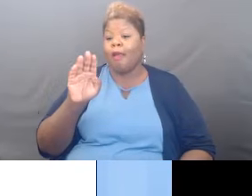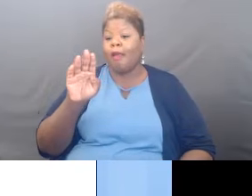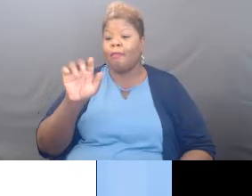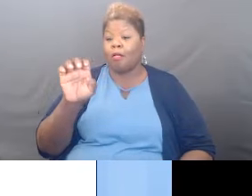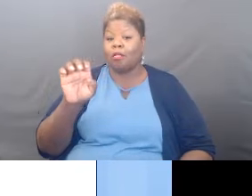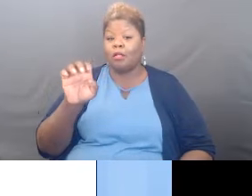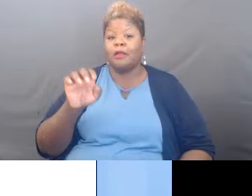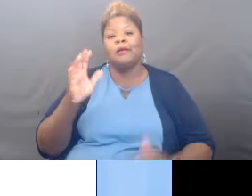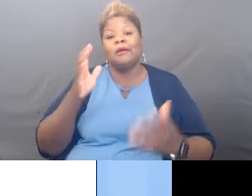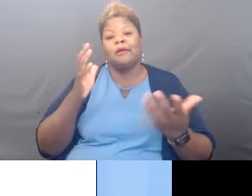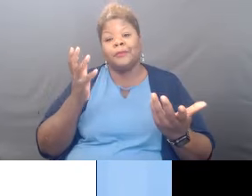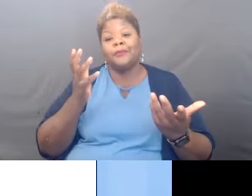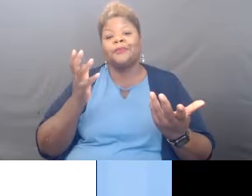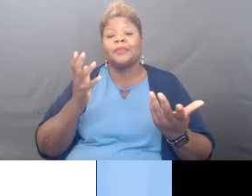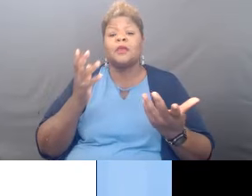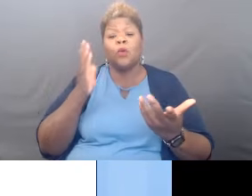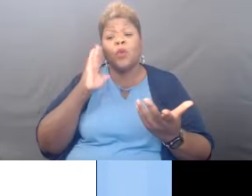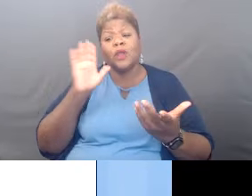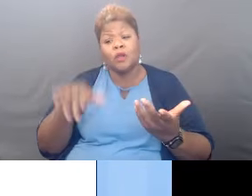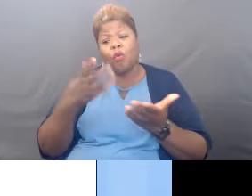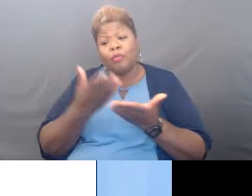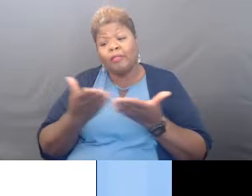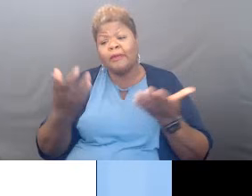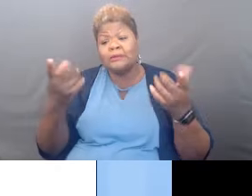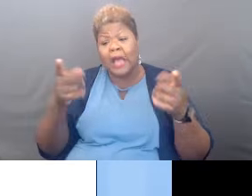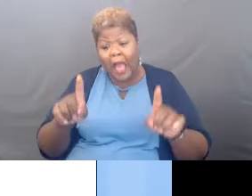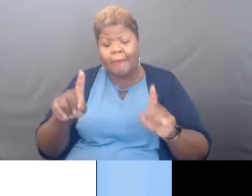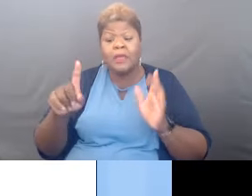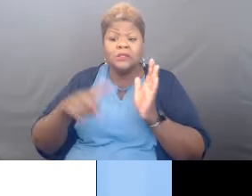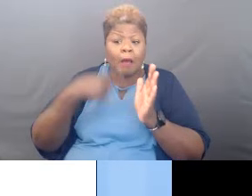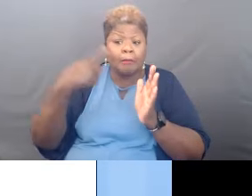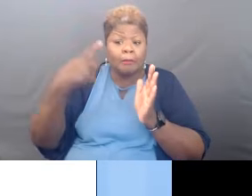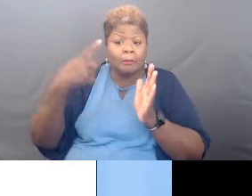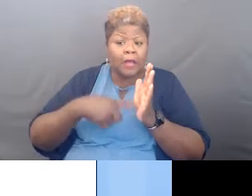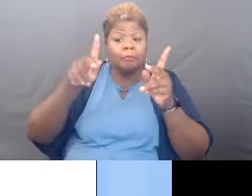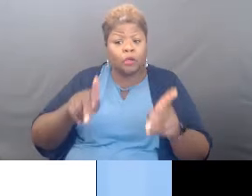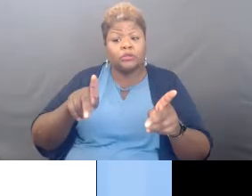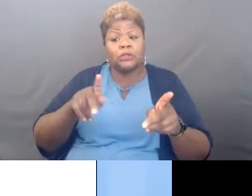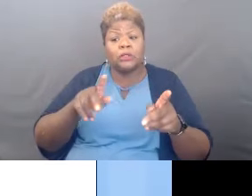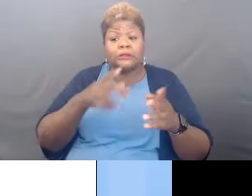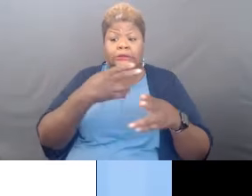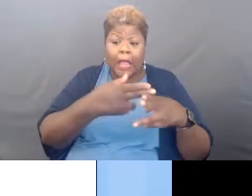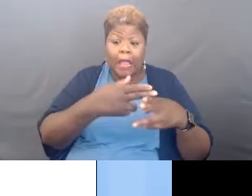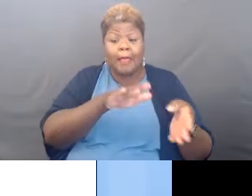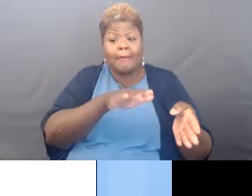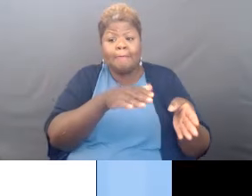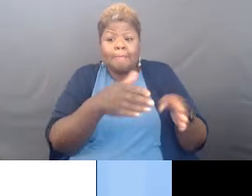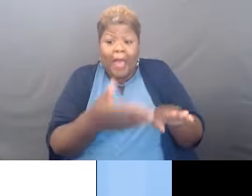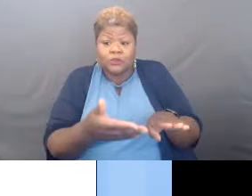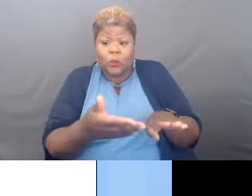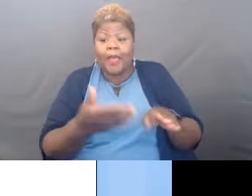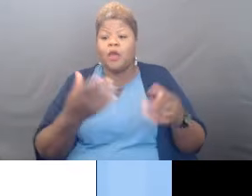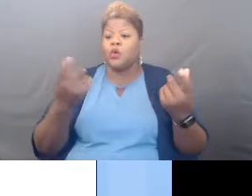So unfortunate circumstances may happen sometimes, and if the account holder passes away, these are some things